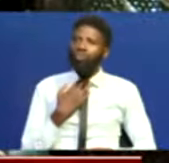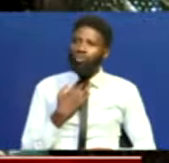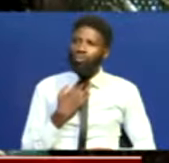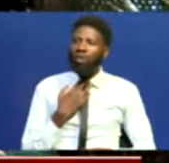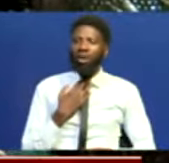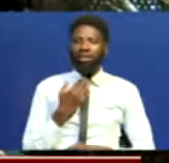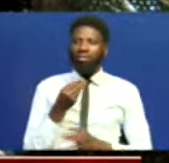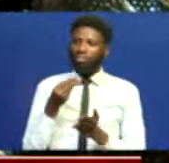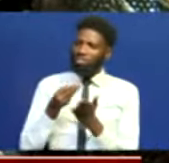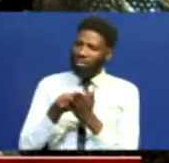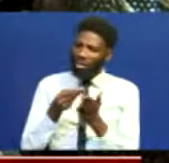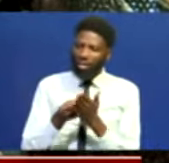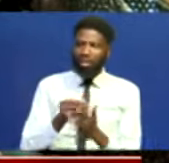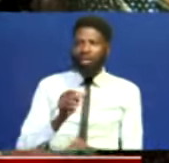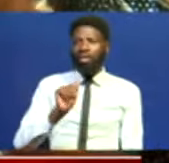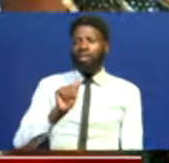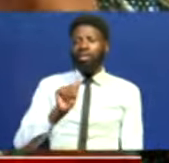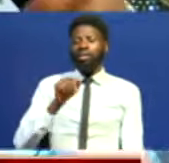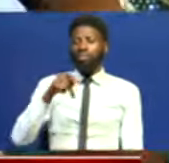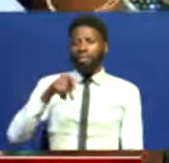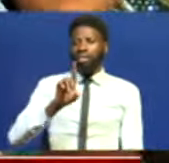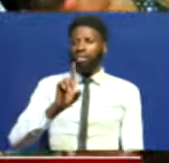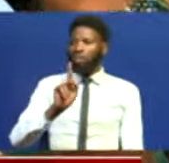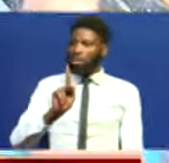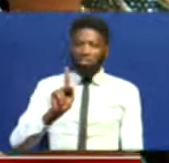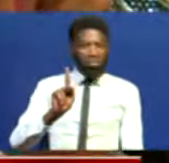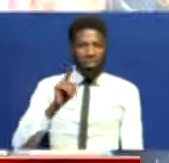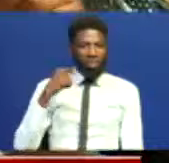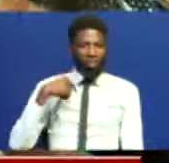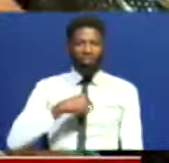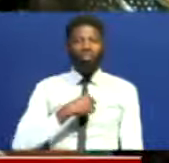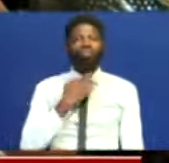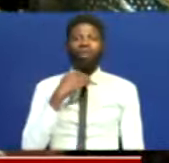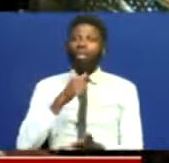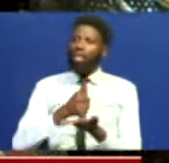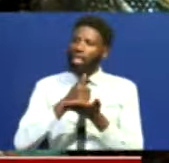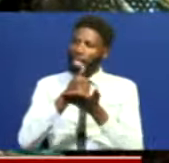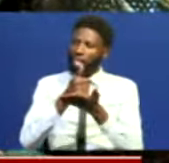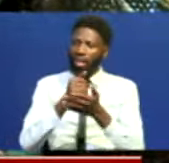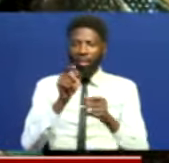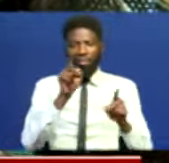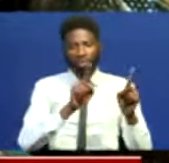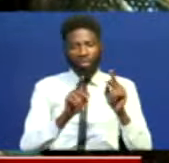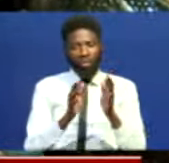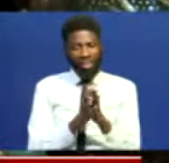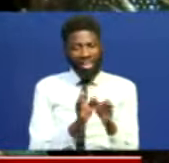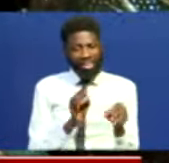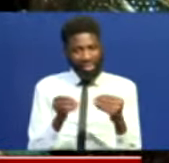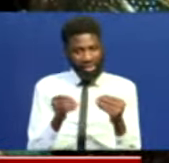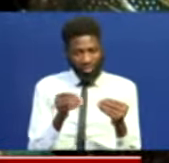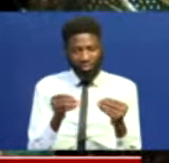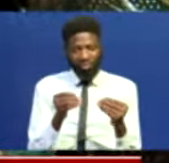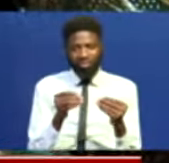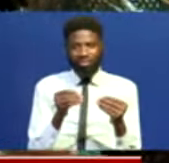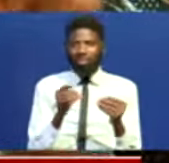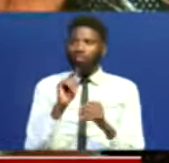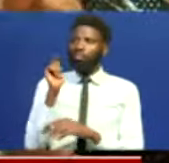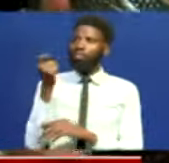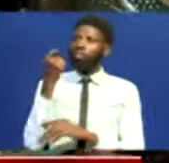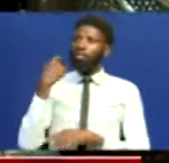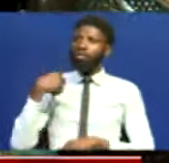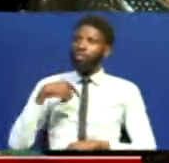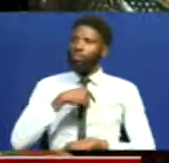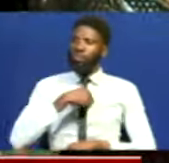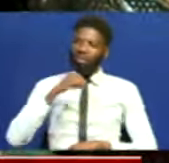funds from APDK. What we want is to help the people, persons with disabilities of this country. Na hapa